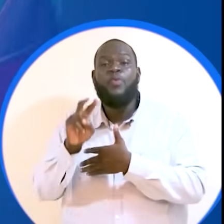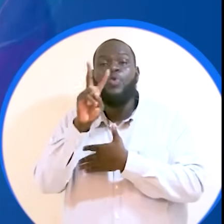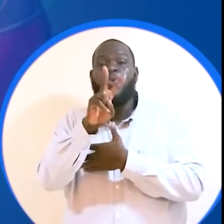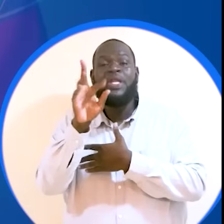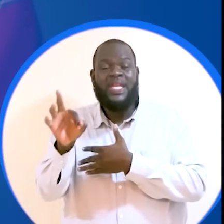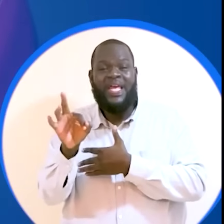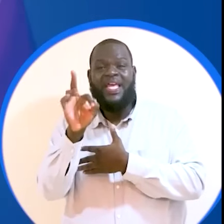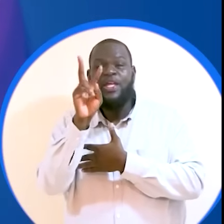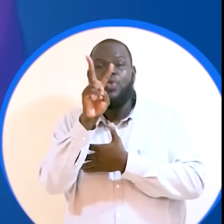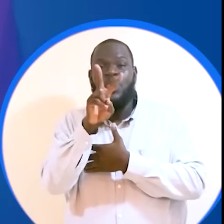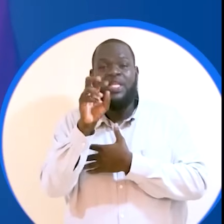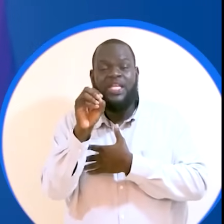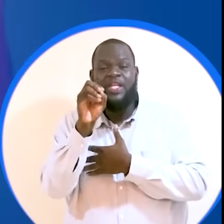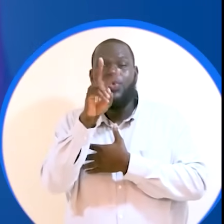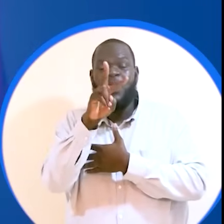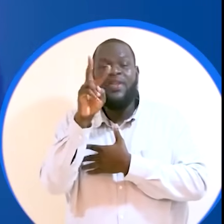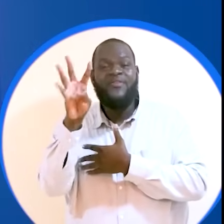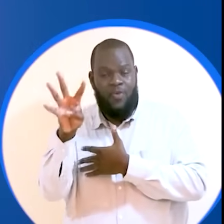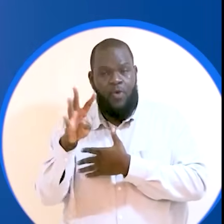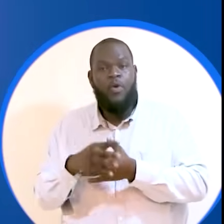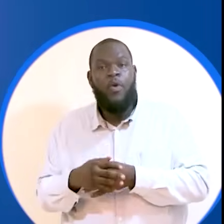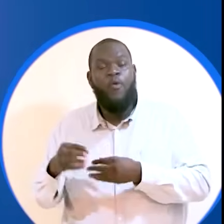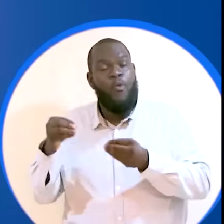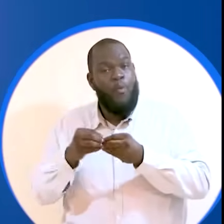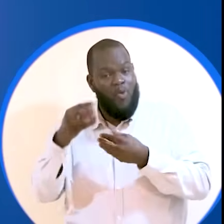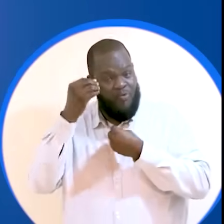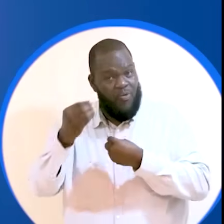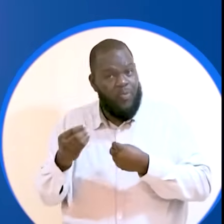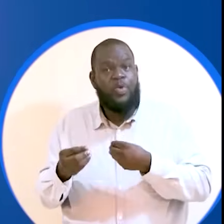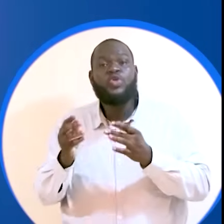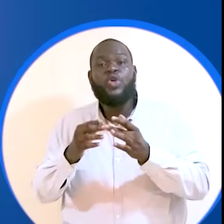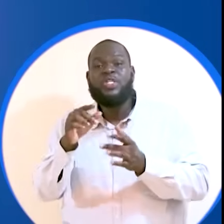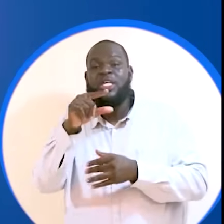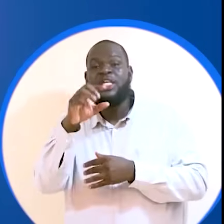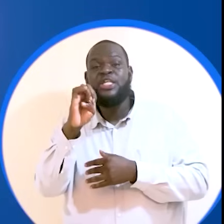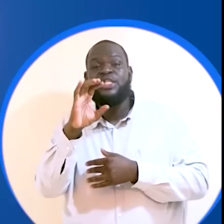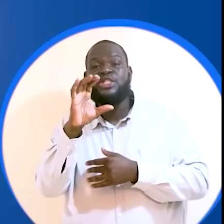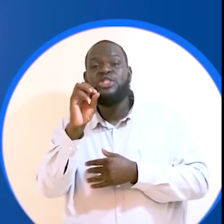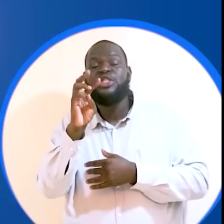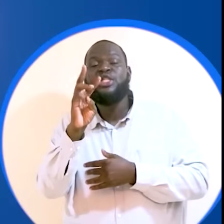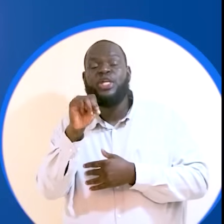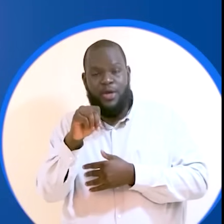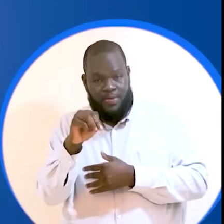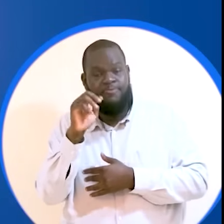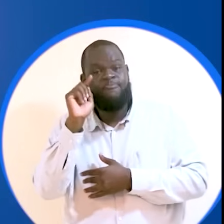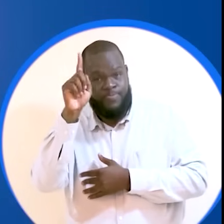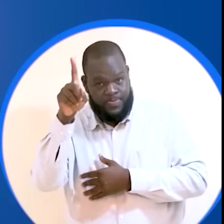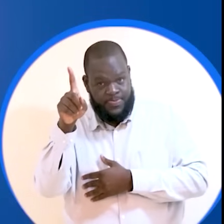29, 2024. For further information, please contact GCOM on the following hotline numbers: